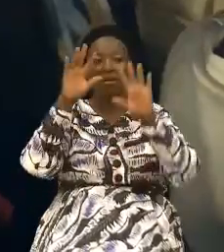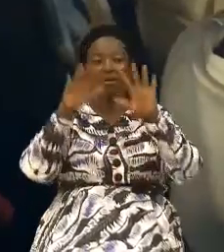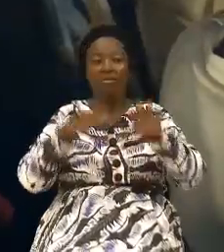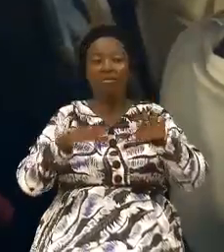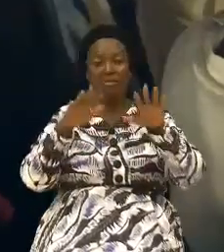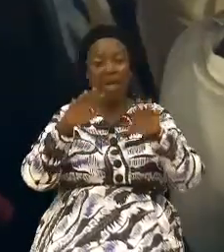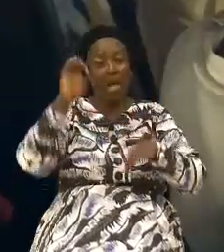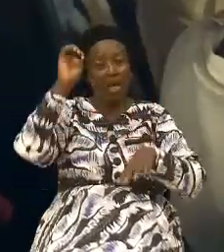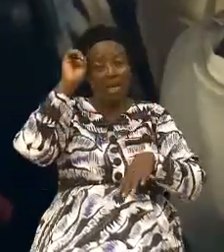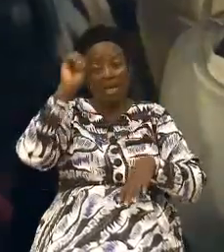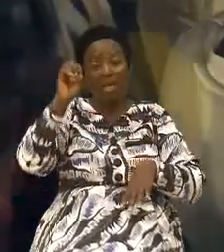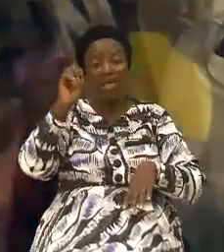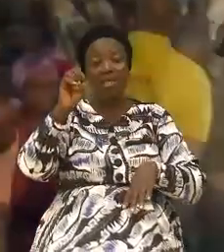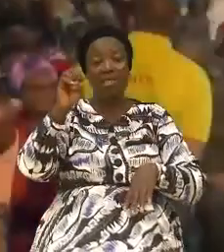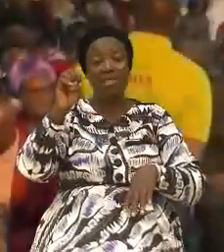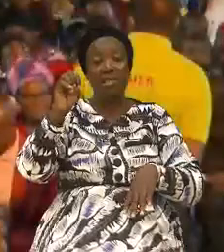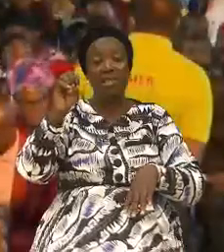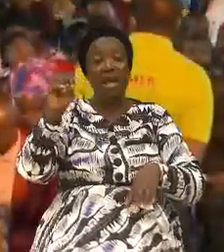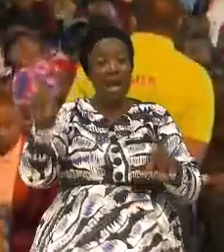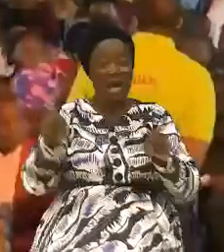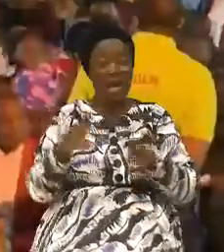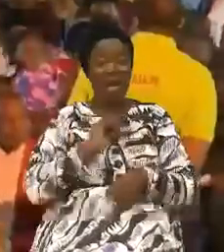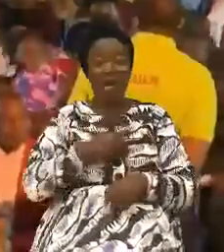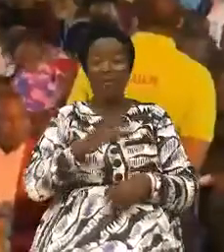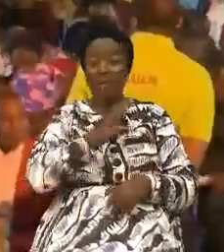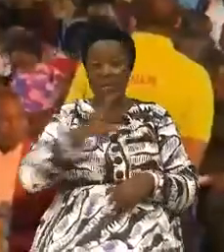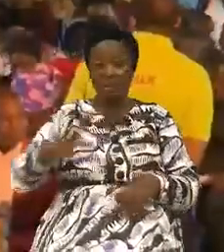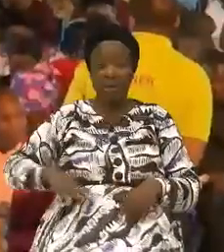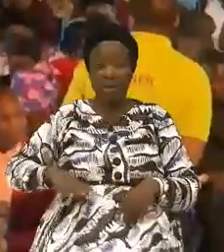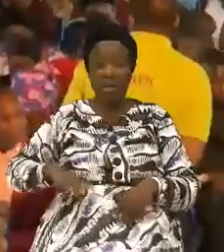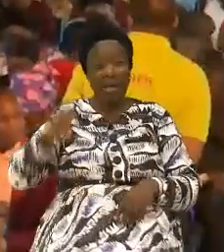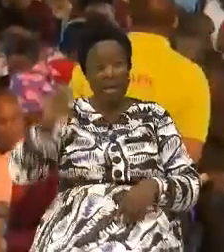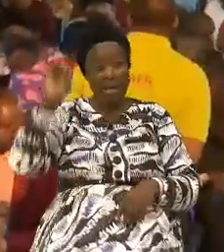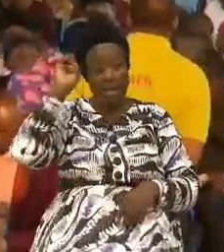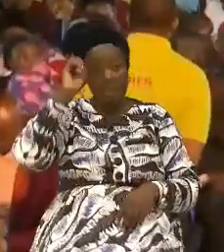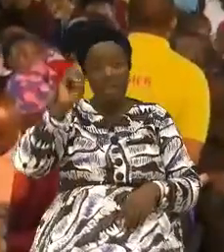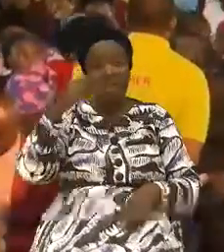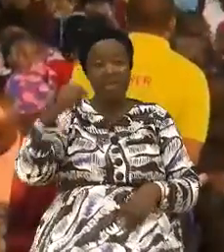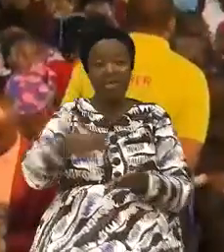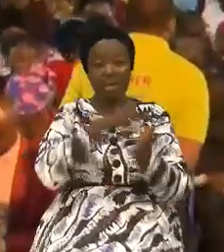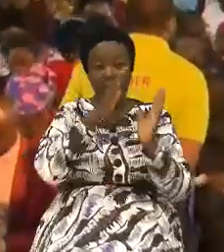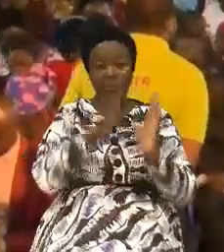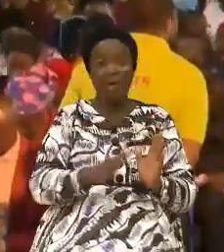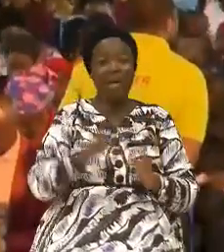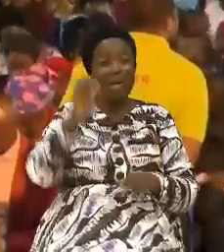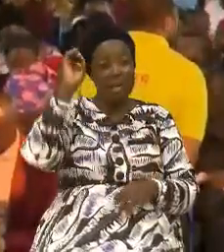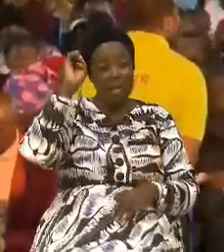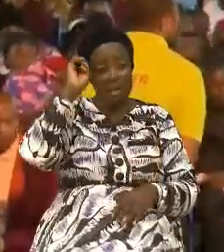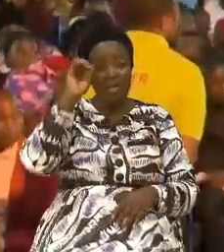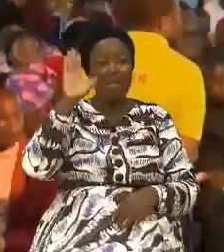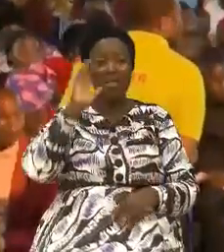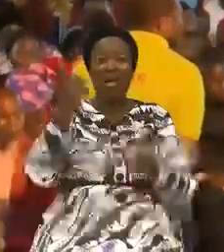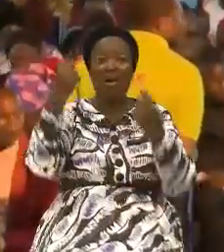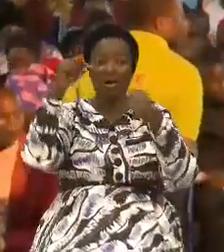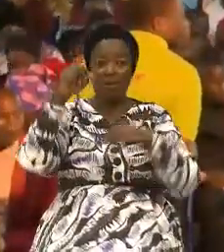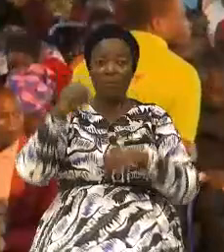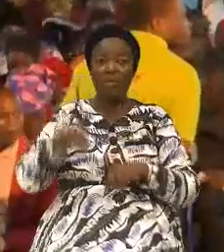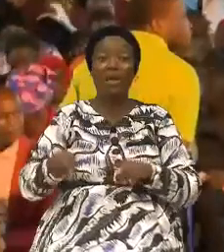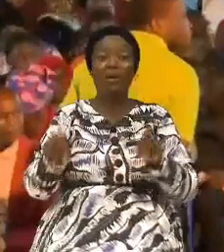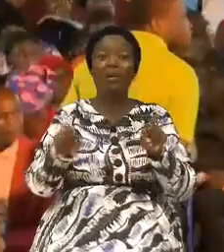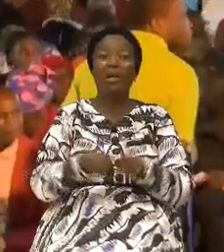He, our Savior, sanctifier, and shepherd. He shall come down like